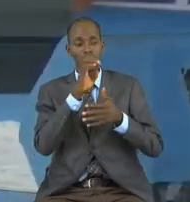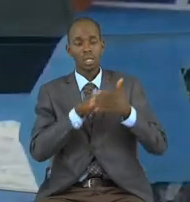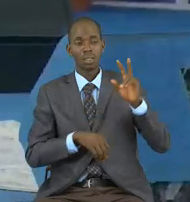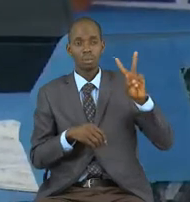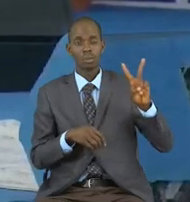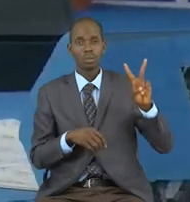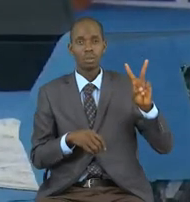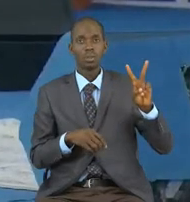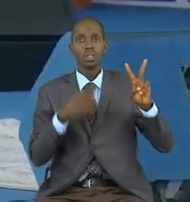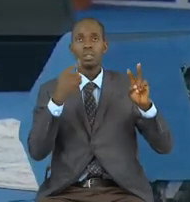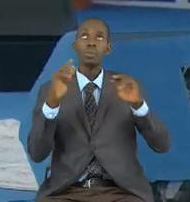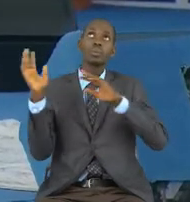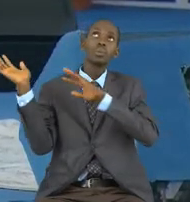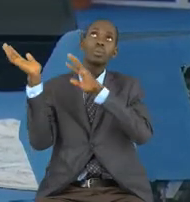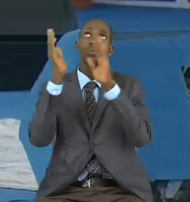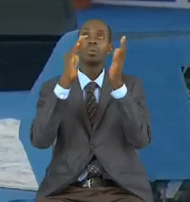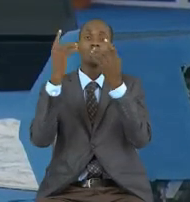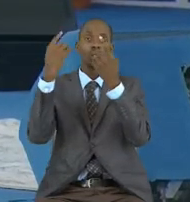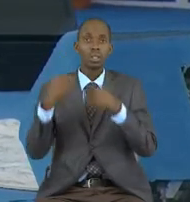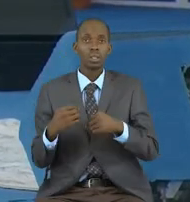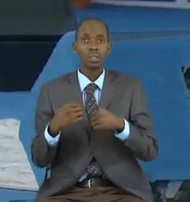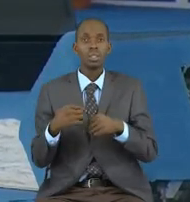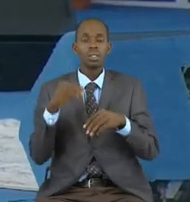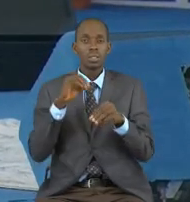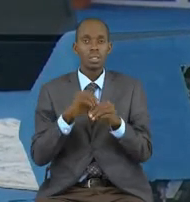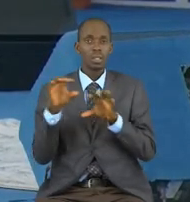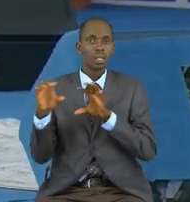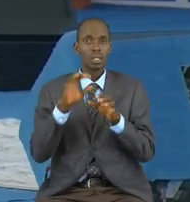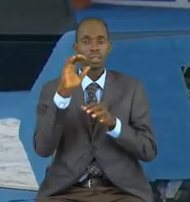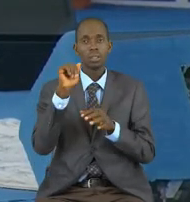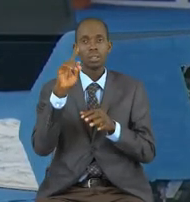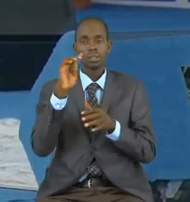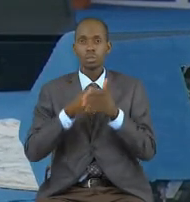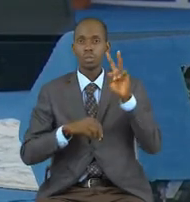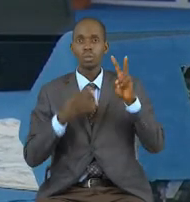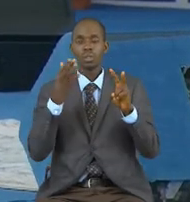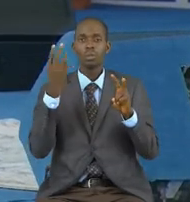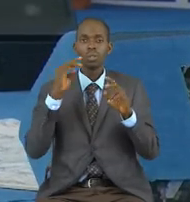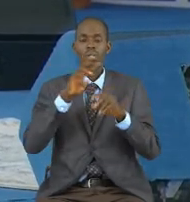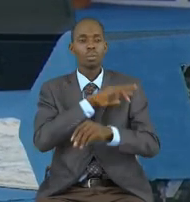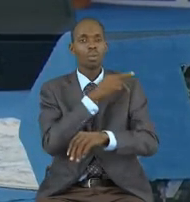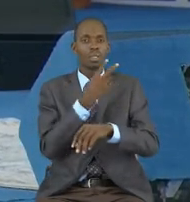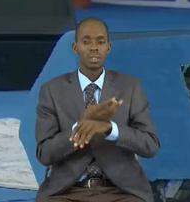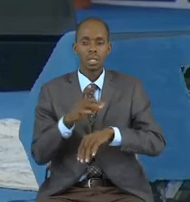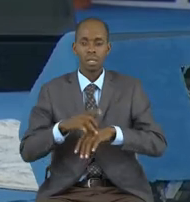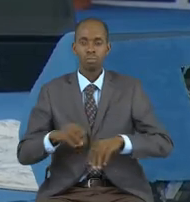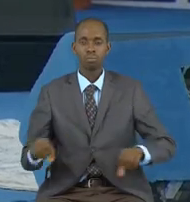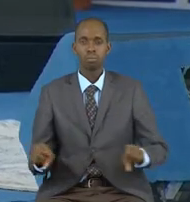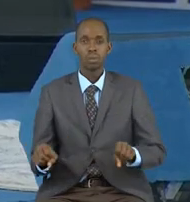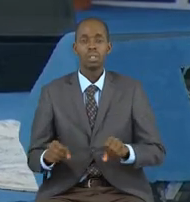wind came. Acts chapter 2, there was a mighty earthquake. Acts chapter 2, they were speaking in tongues.